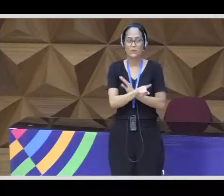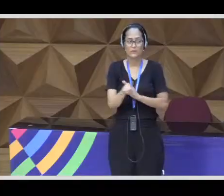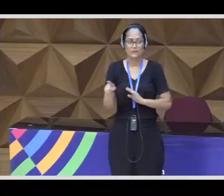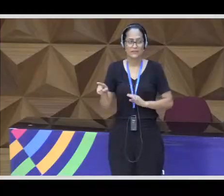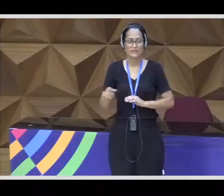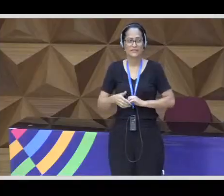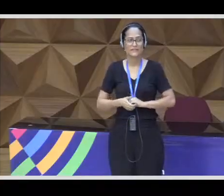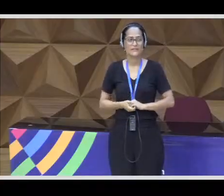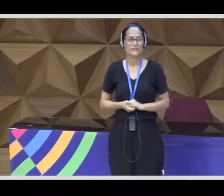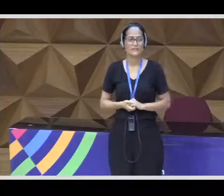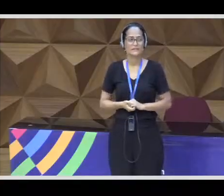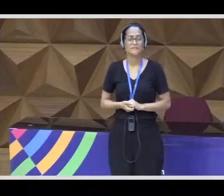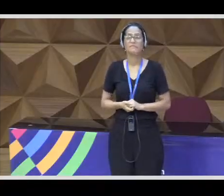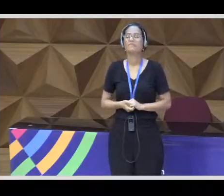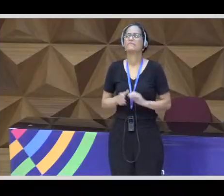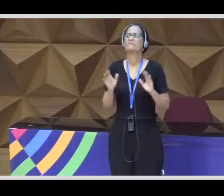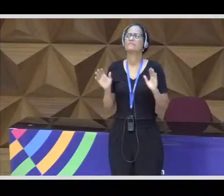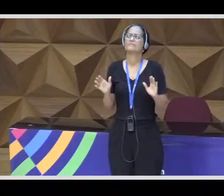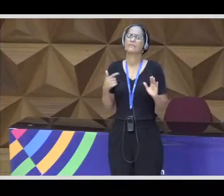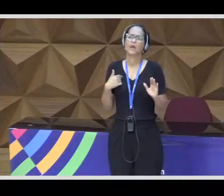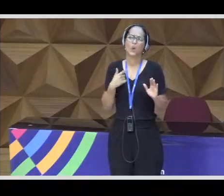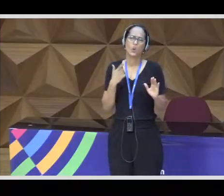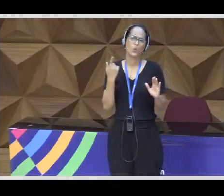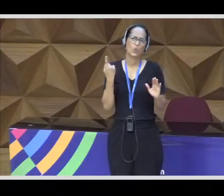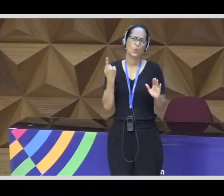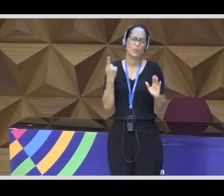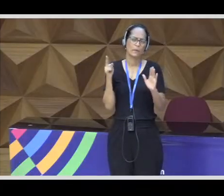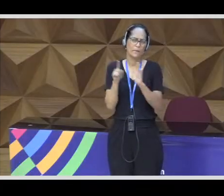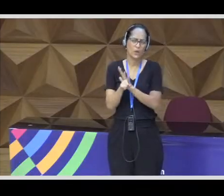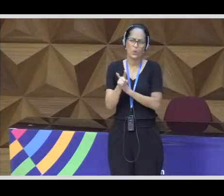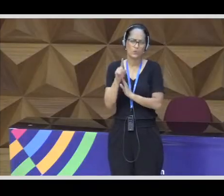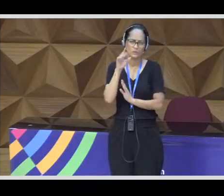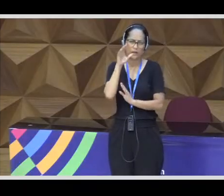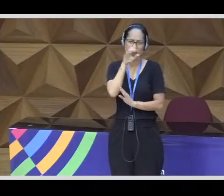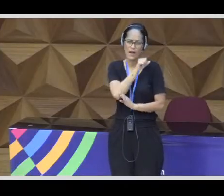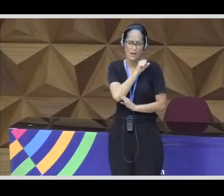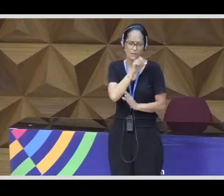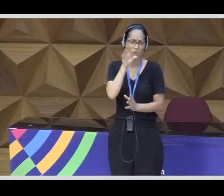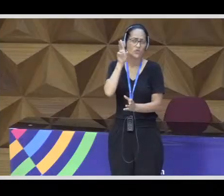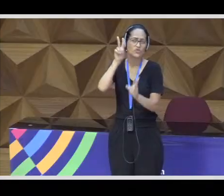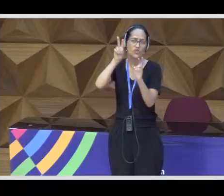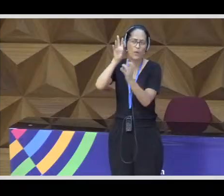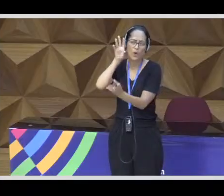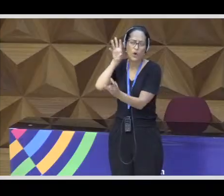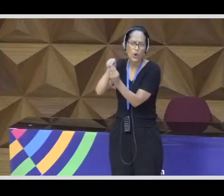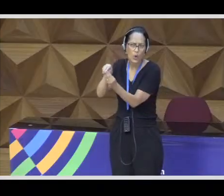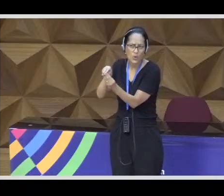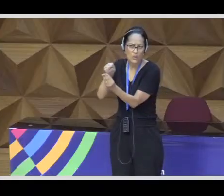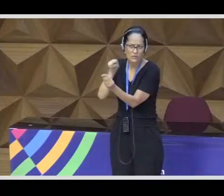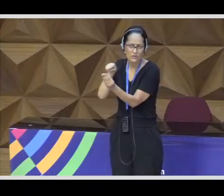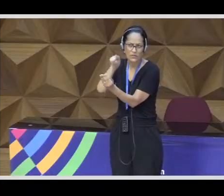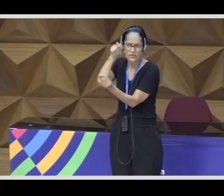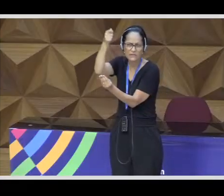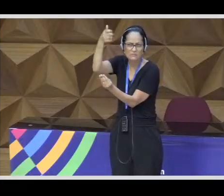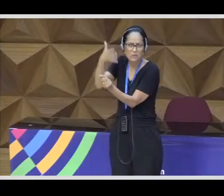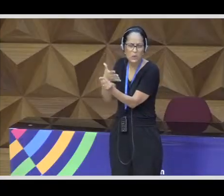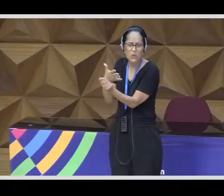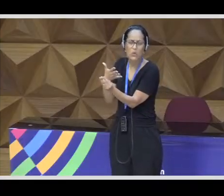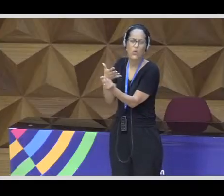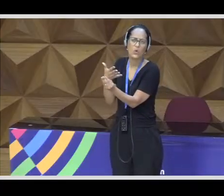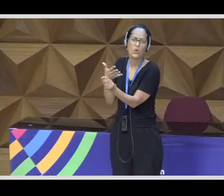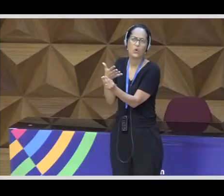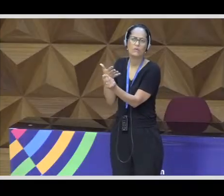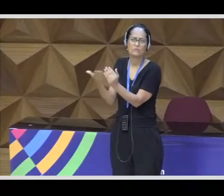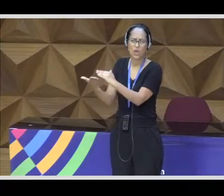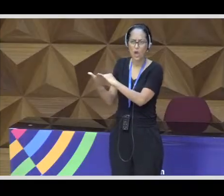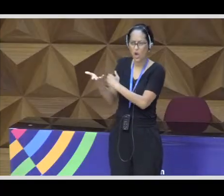Thank you very much, Steve. I have a quick question on the conclusion. You were separating entertainment, work, and I don't remember. Collaboration. Yeah,